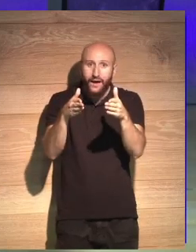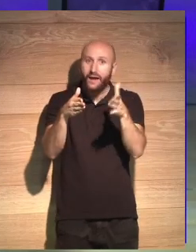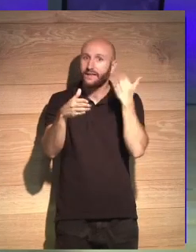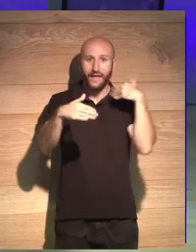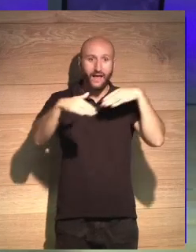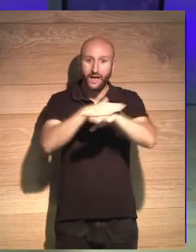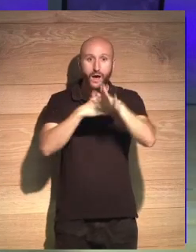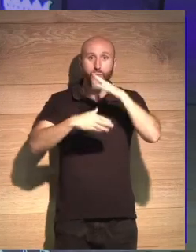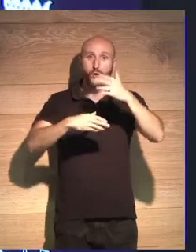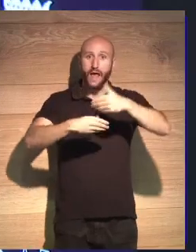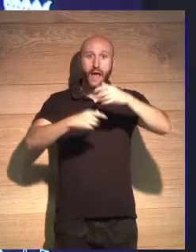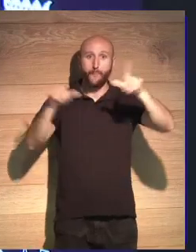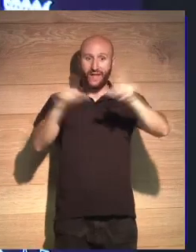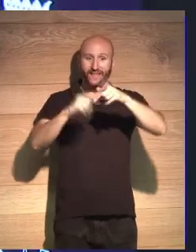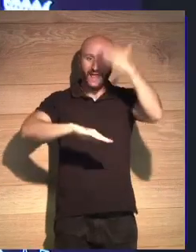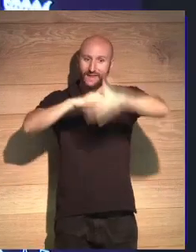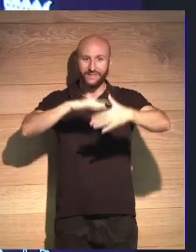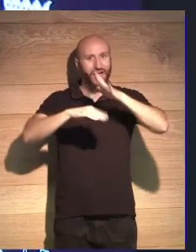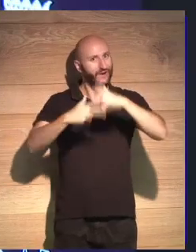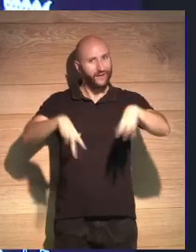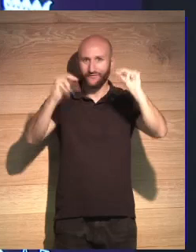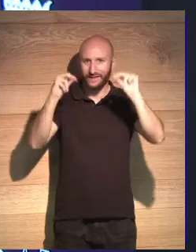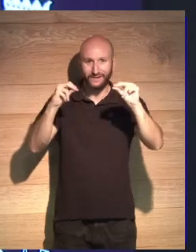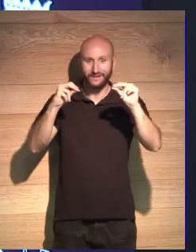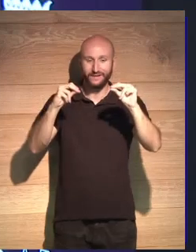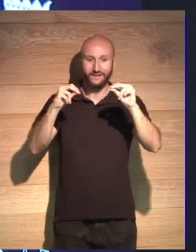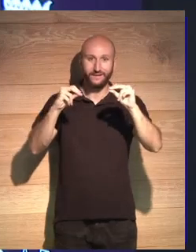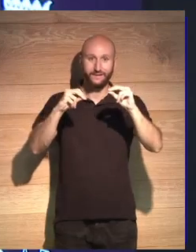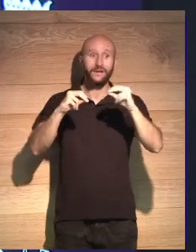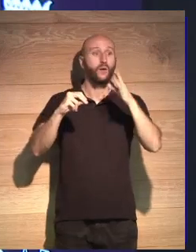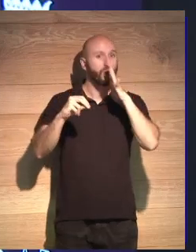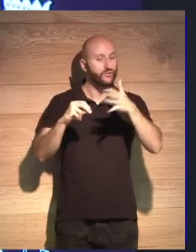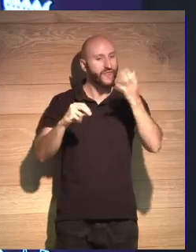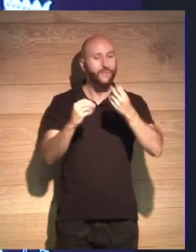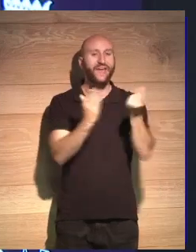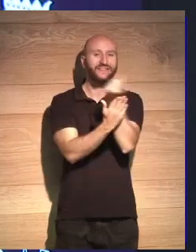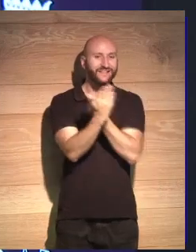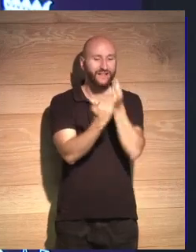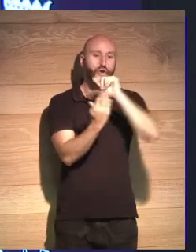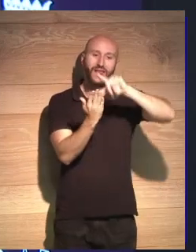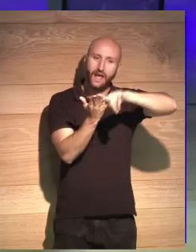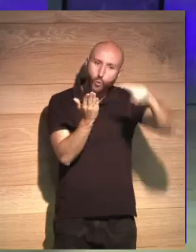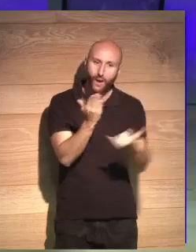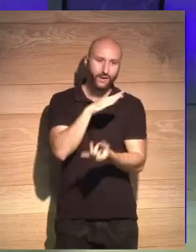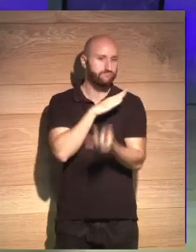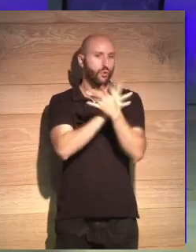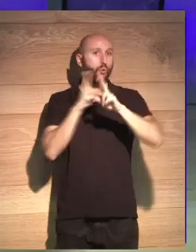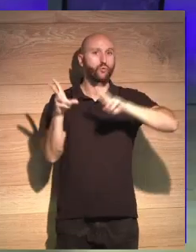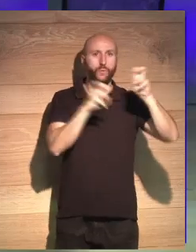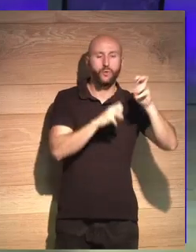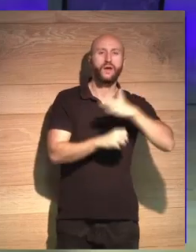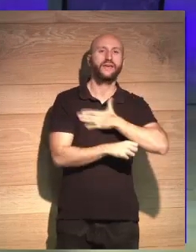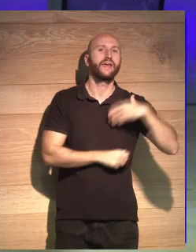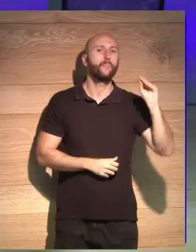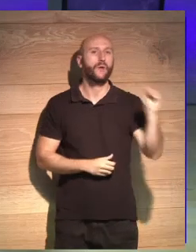for the immersion we don't have the limitation of the screen, but the world is around us. We have to develop a new design language.